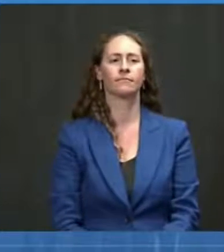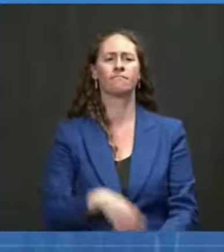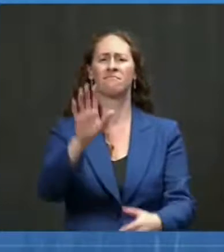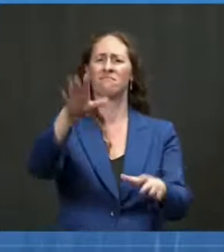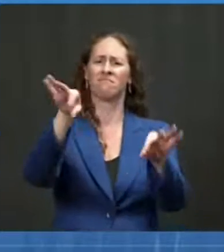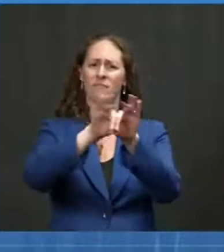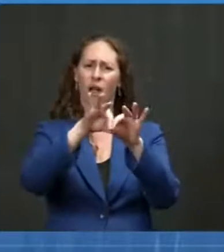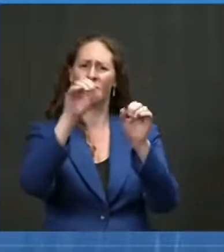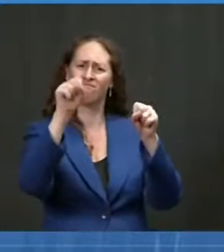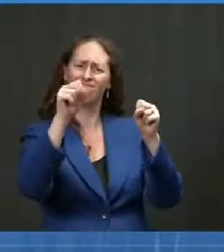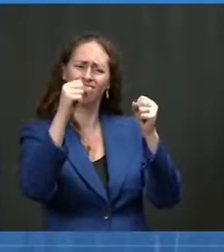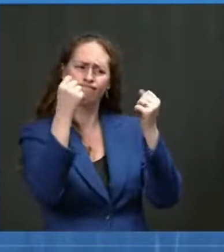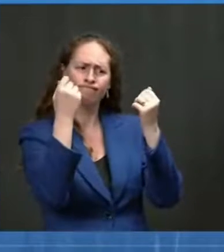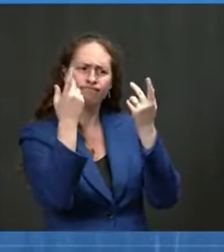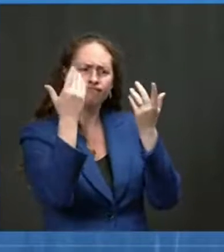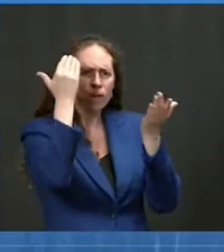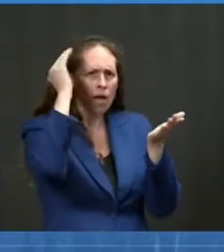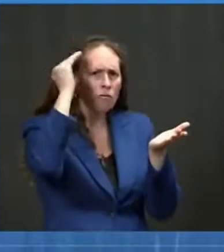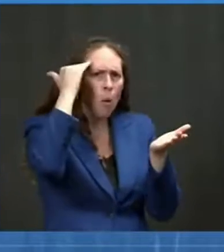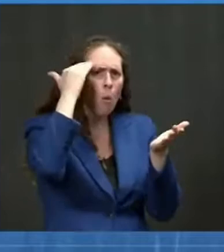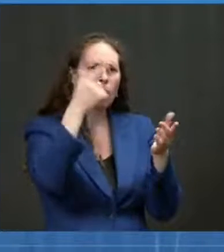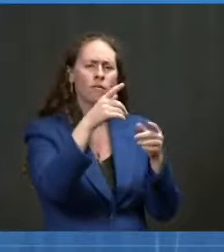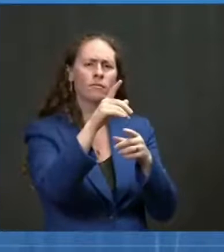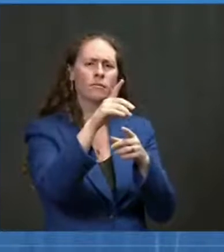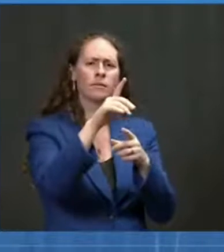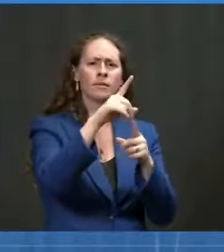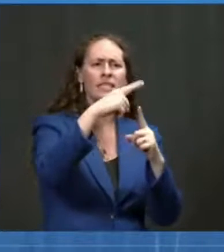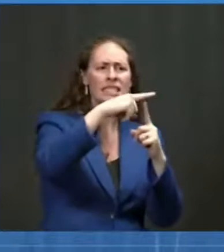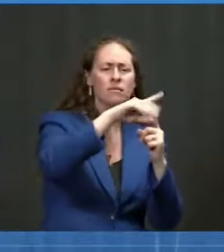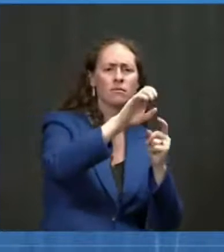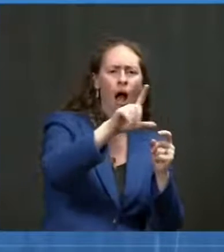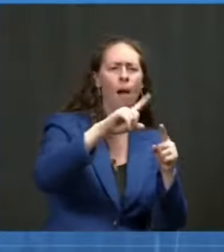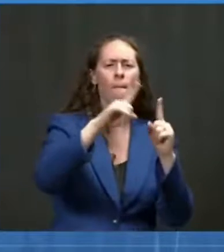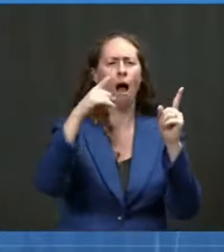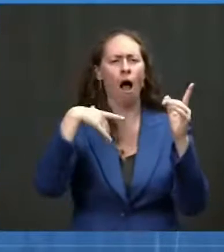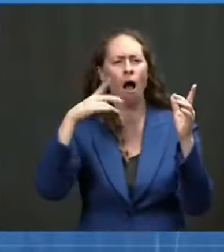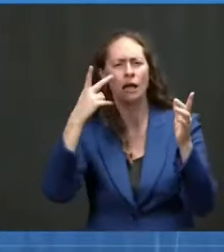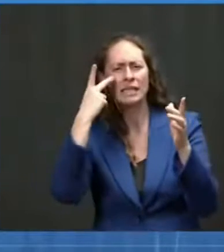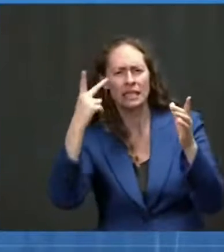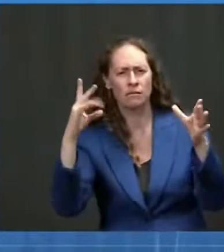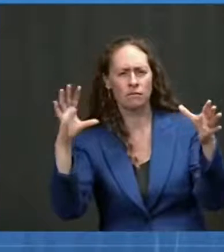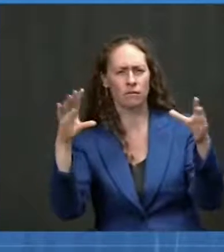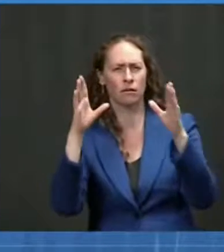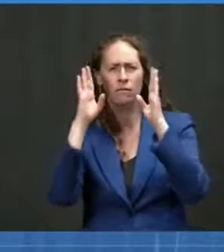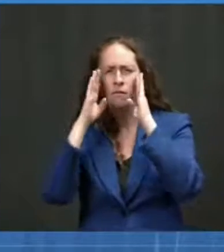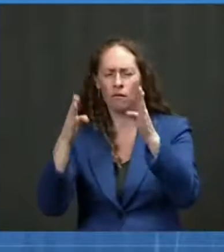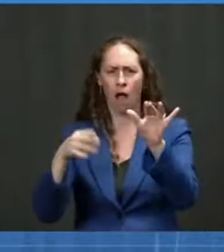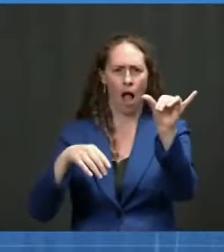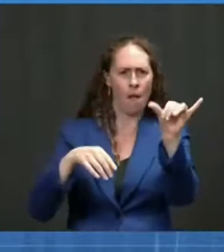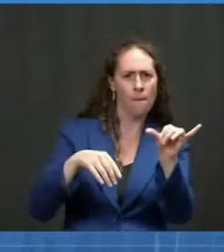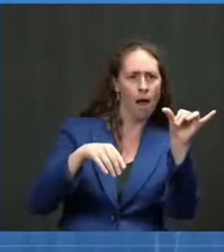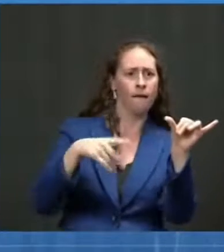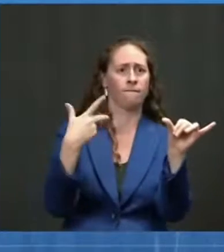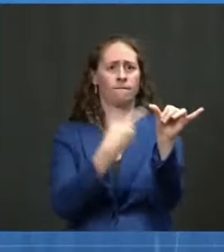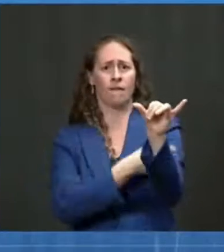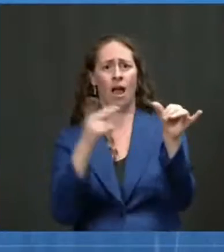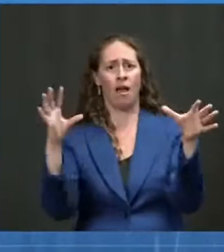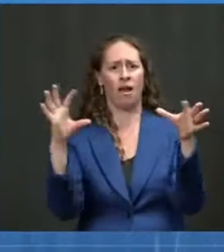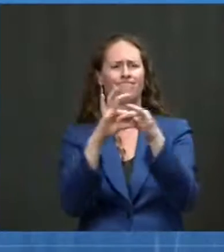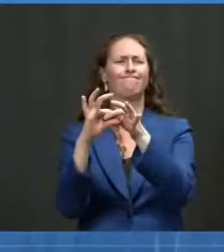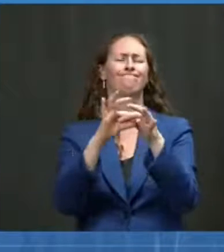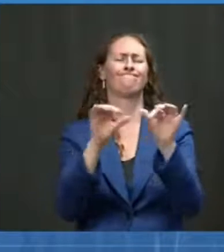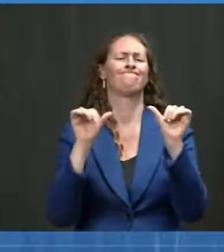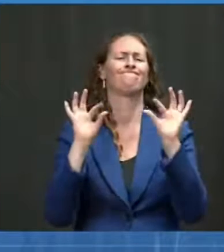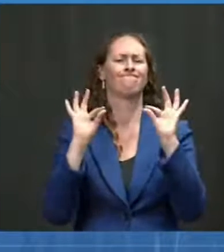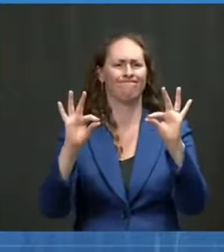but if you look at the relationship between antibody titer and vaccine efficacy, it looks pretty good. Next question, please.